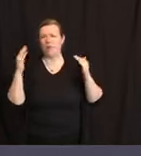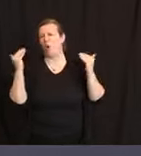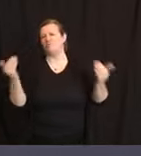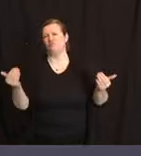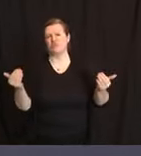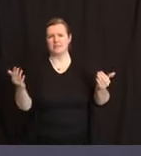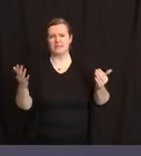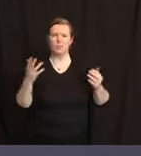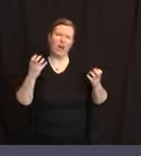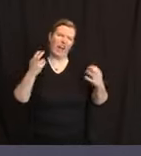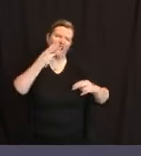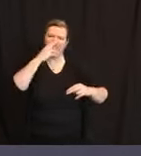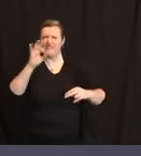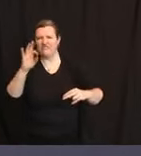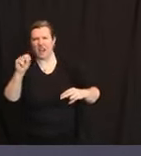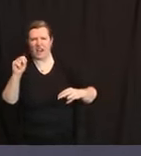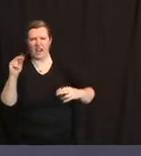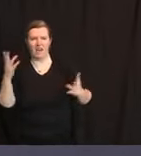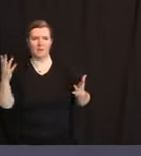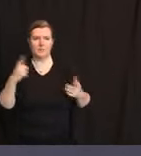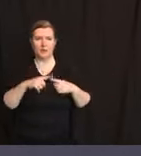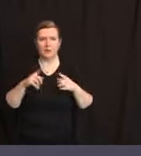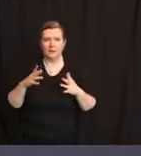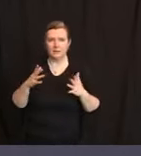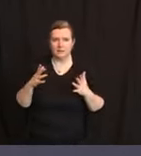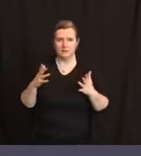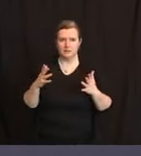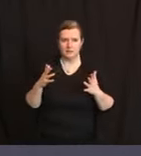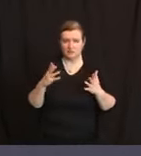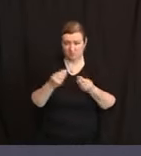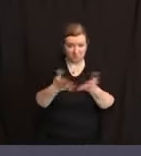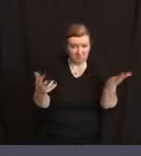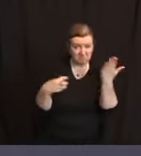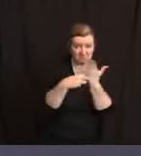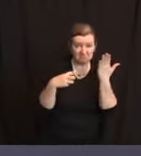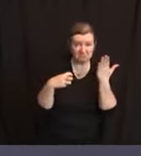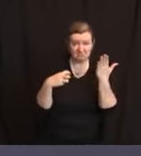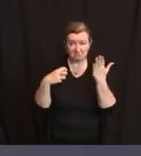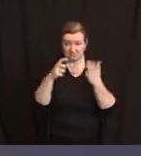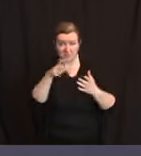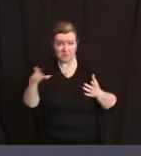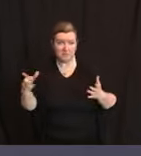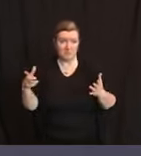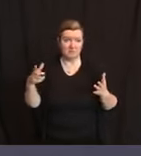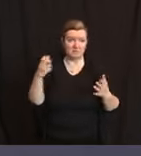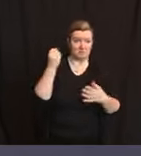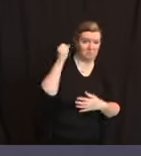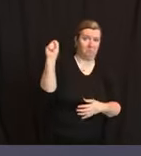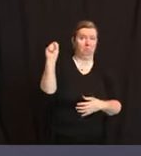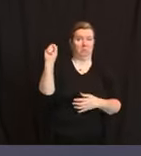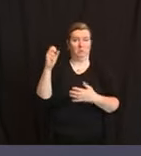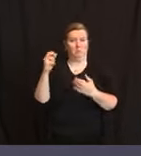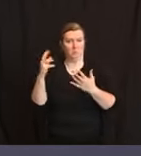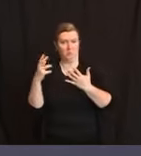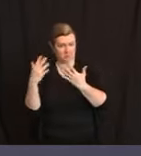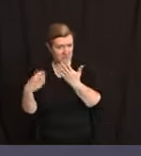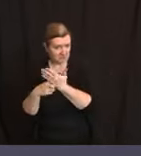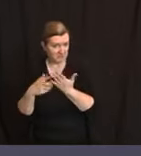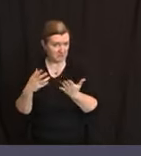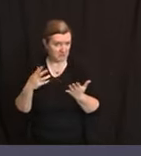fun. Will tickets be issued if people get out of hand? Will people be kicked off the beach if